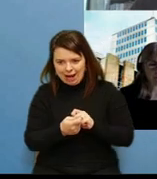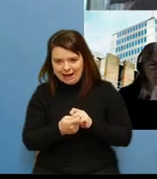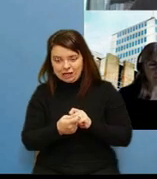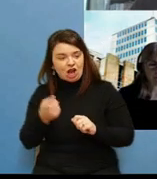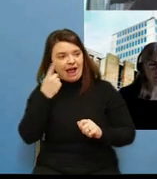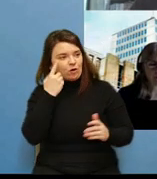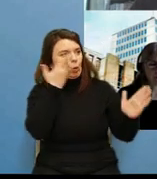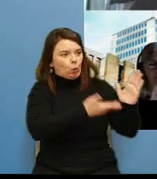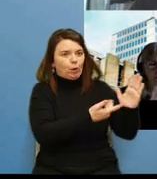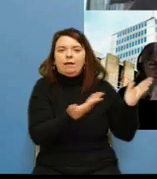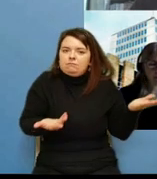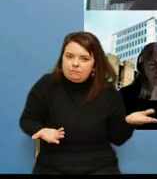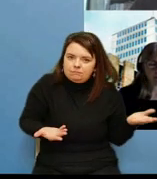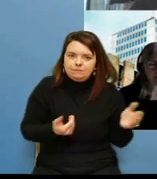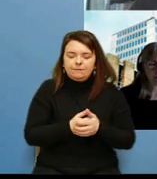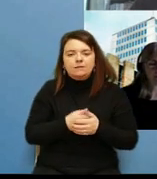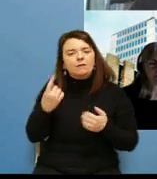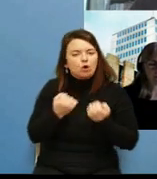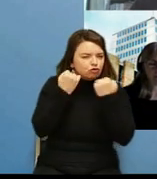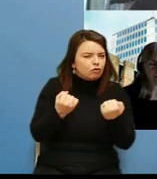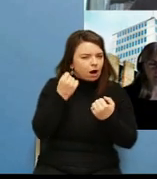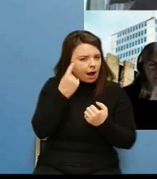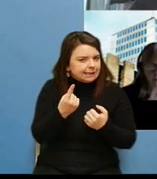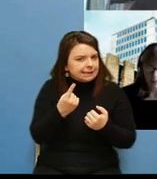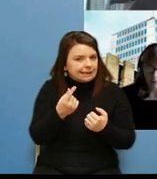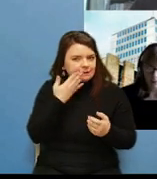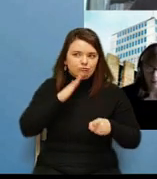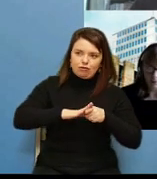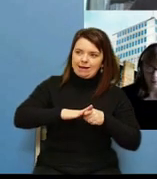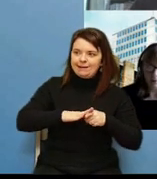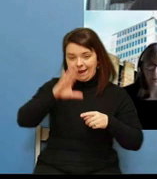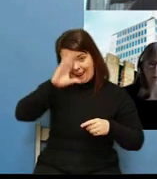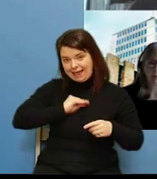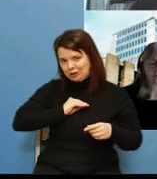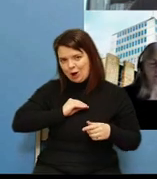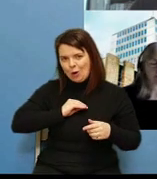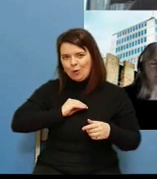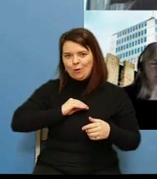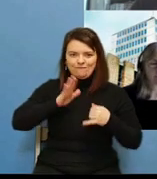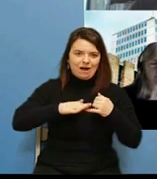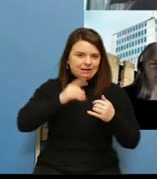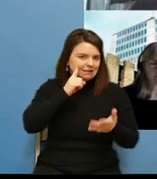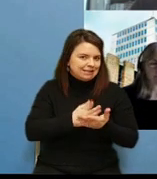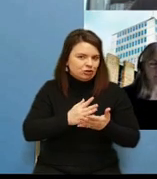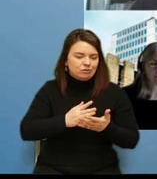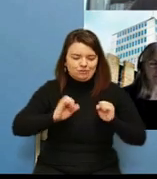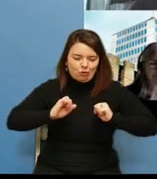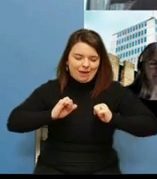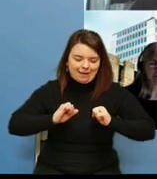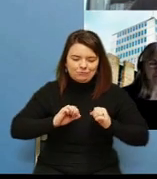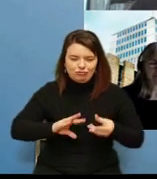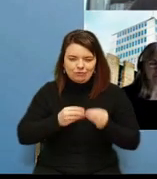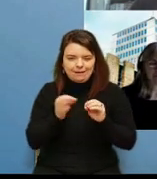change in your life, this is somewhere you can go. So and if you've got any very strong ideas about branding, then let us know, because we haven't made the final